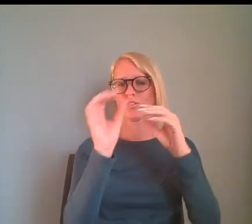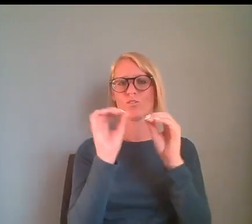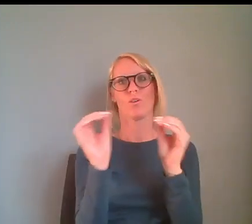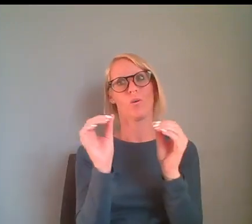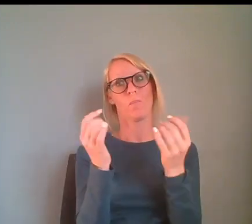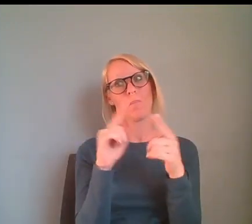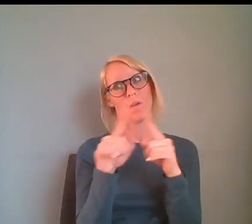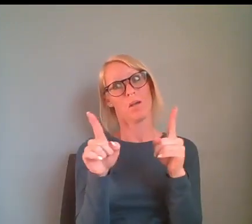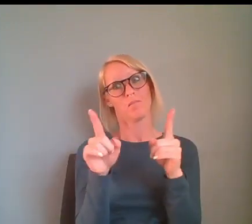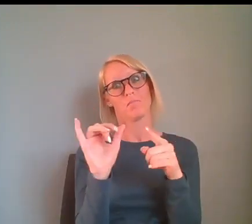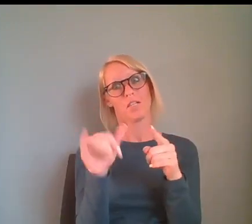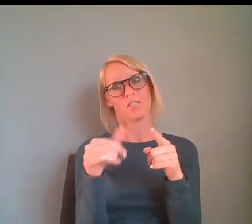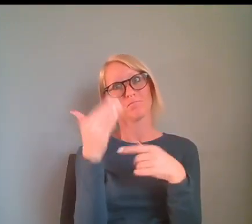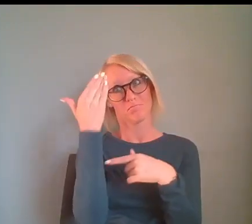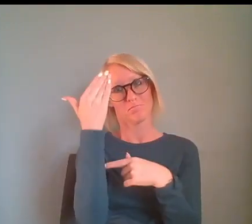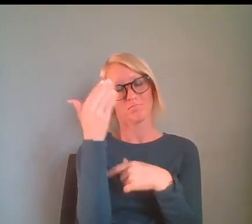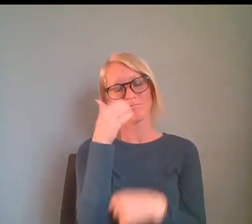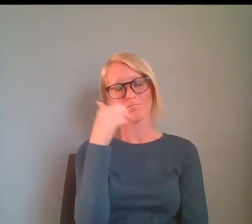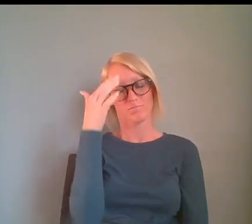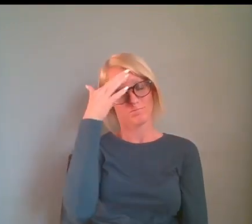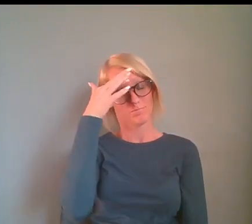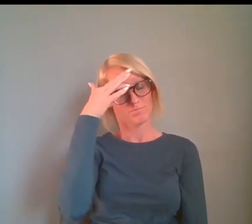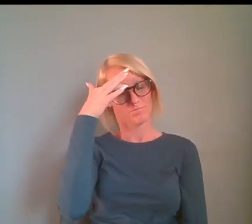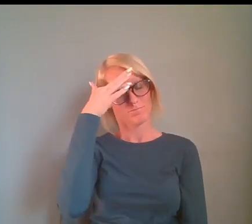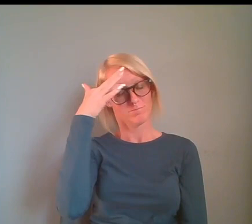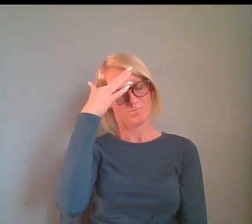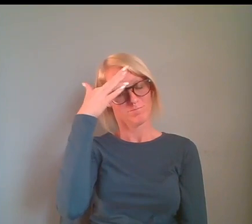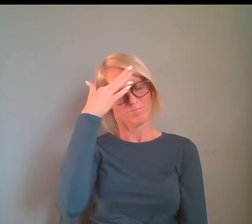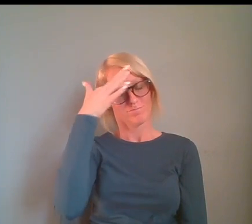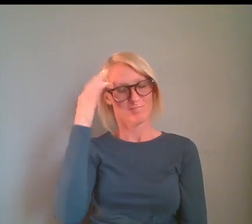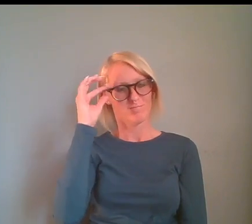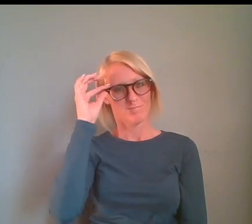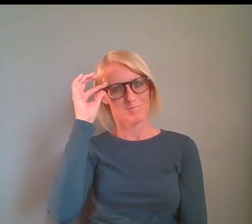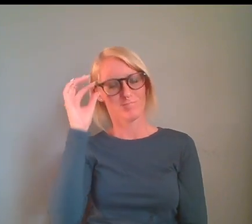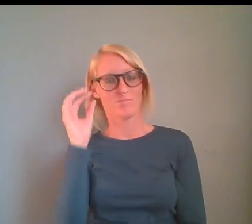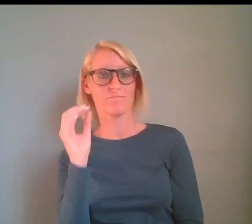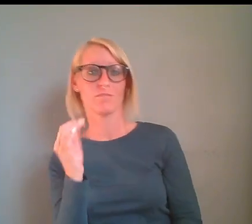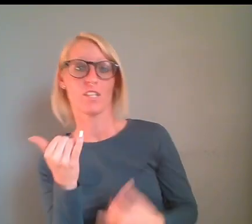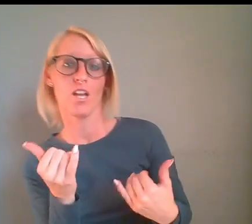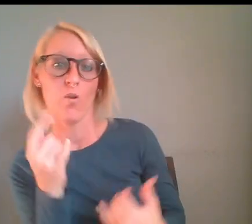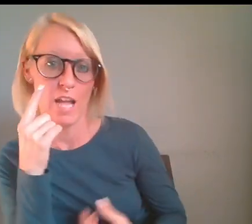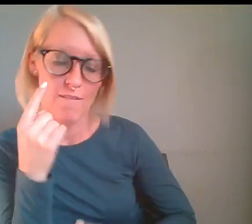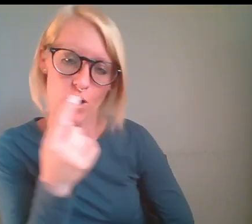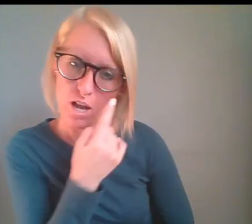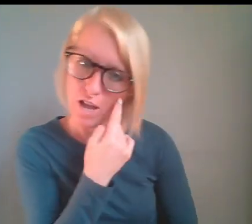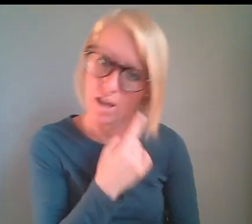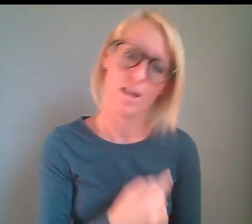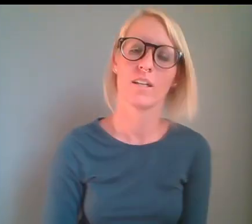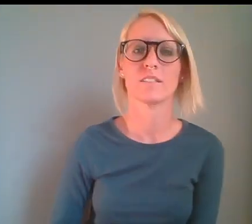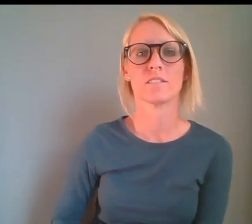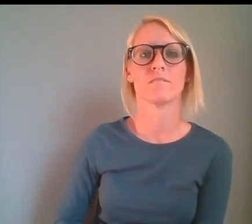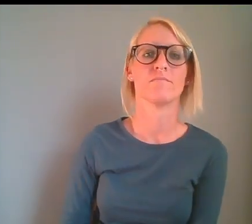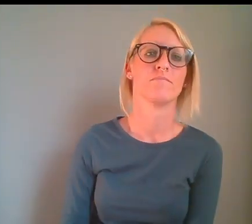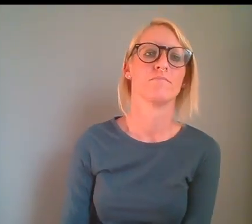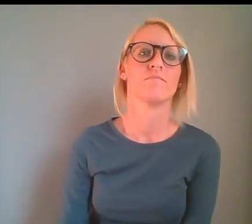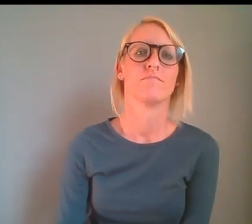it's there. So we've got our eyes. And I'm going to show you something really fast